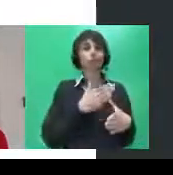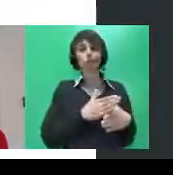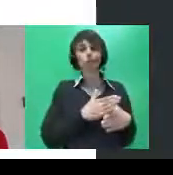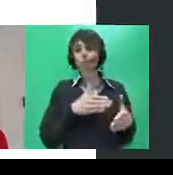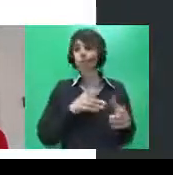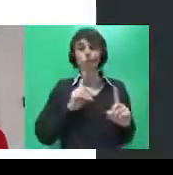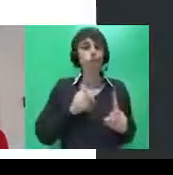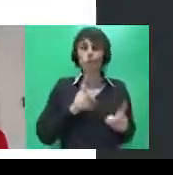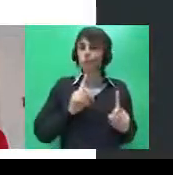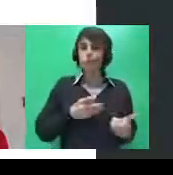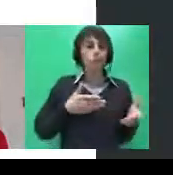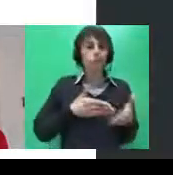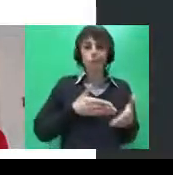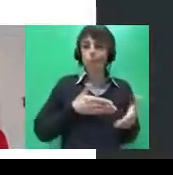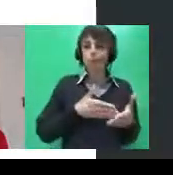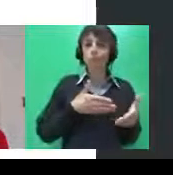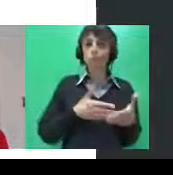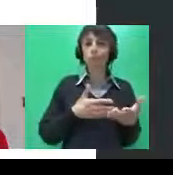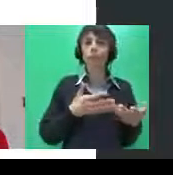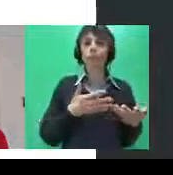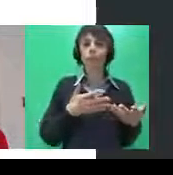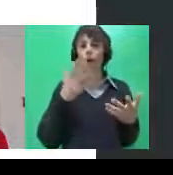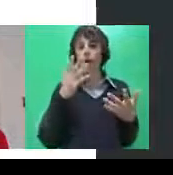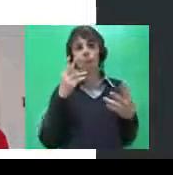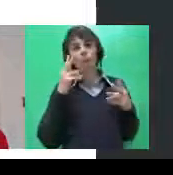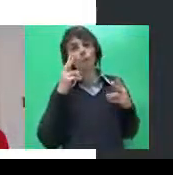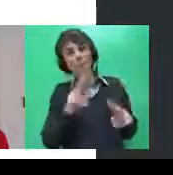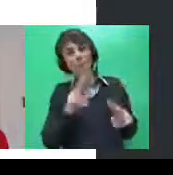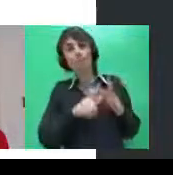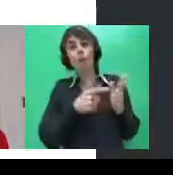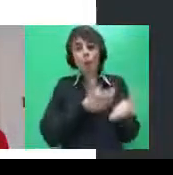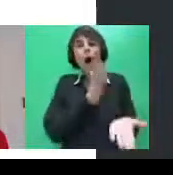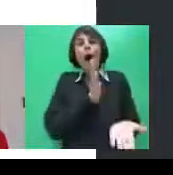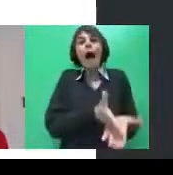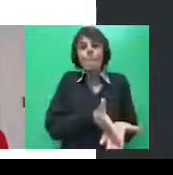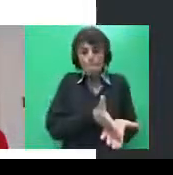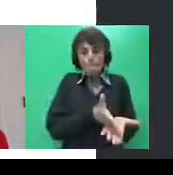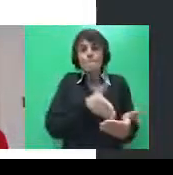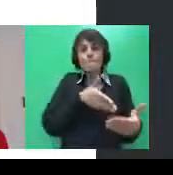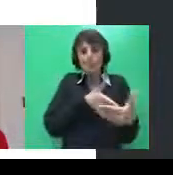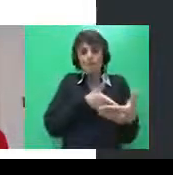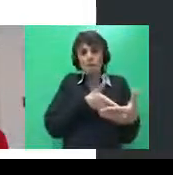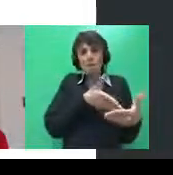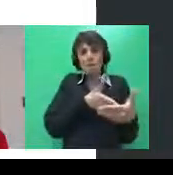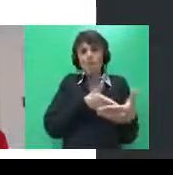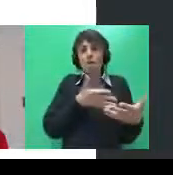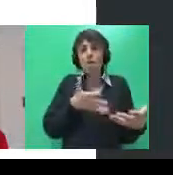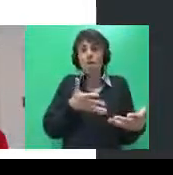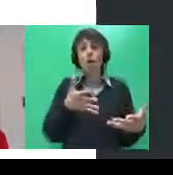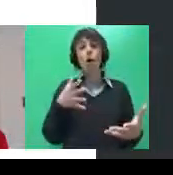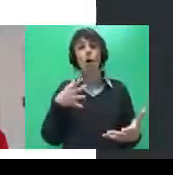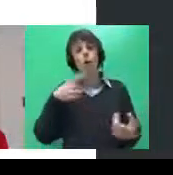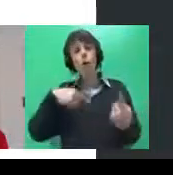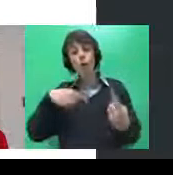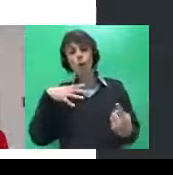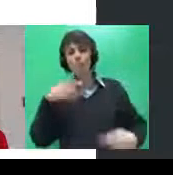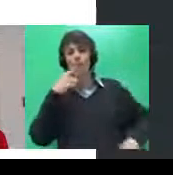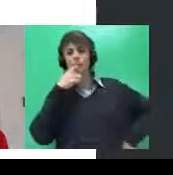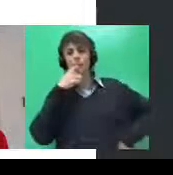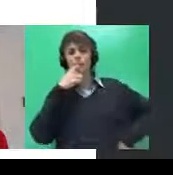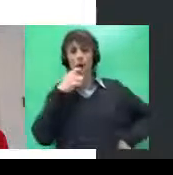and perceived or actual barriers, and we can come on to some of those. But I think it's really important that we actually see that almost or coming